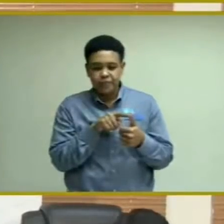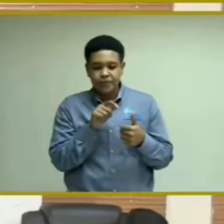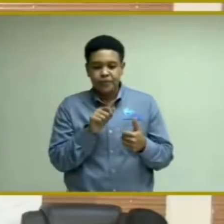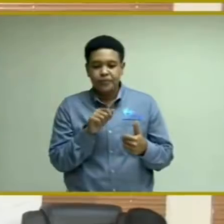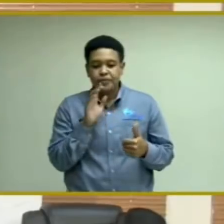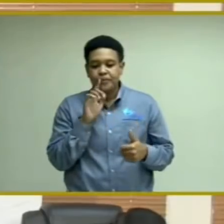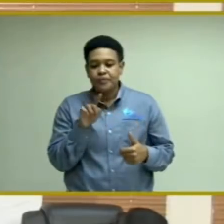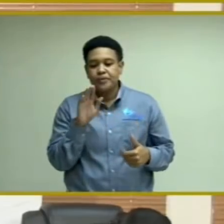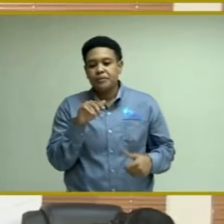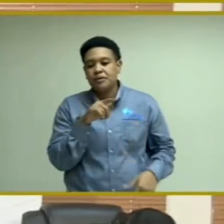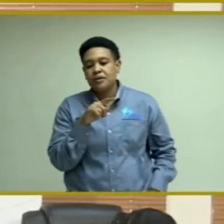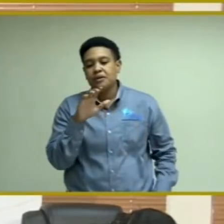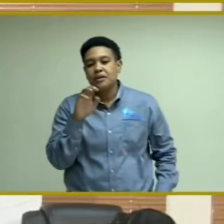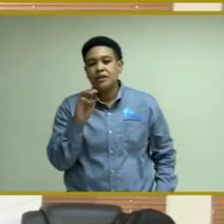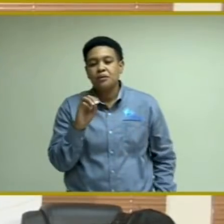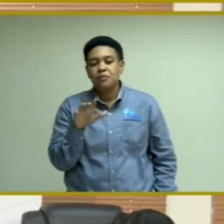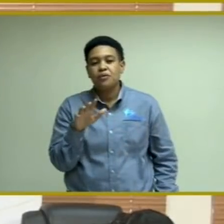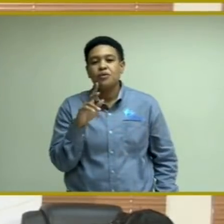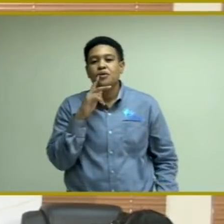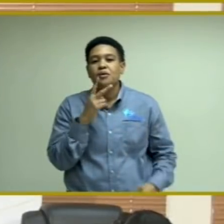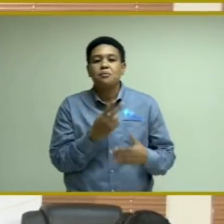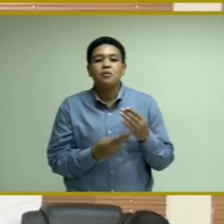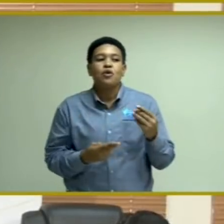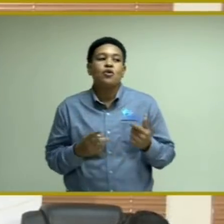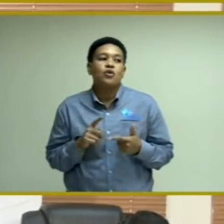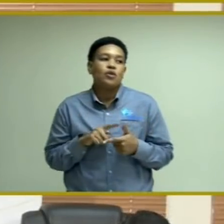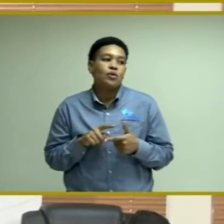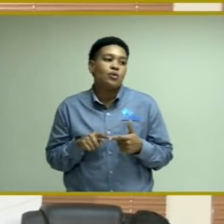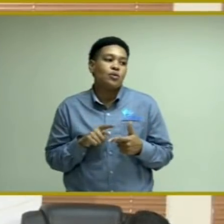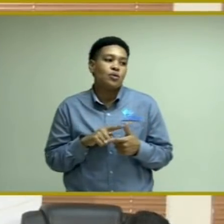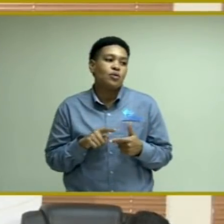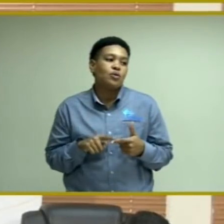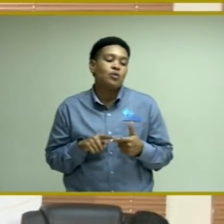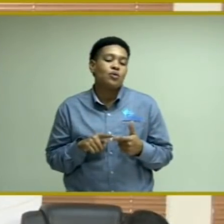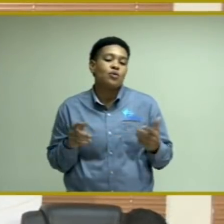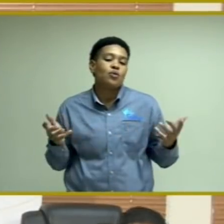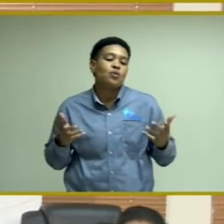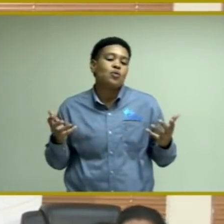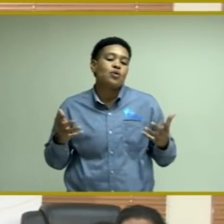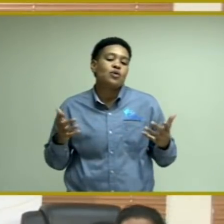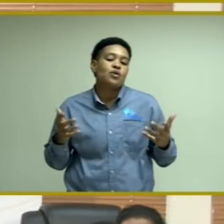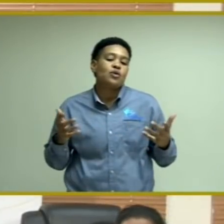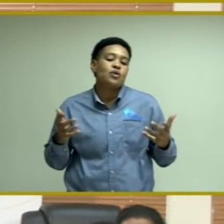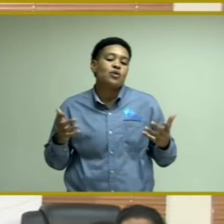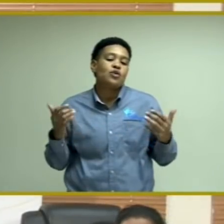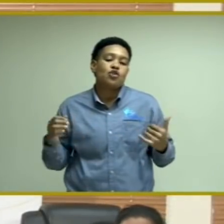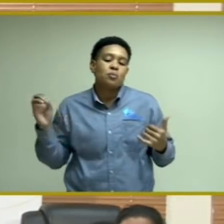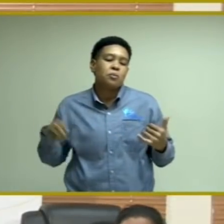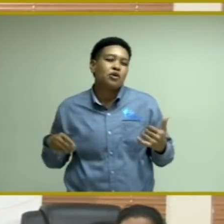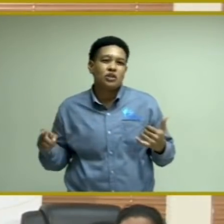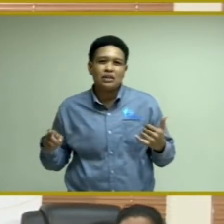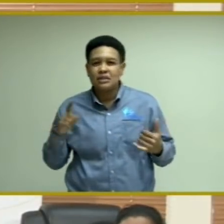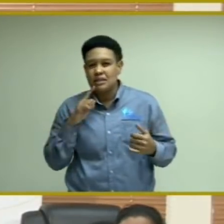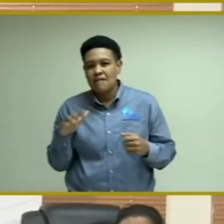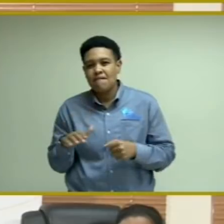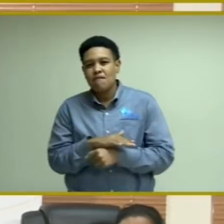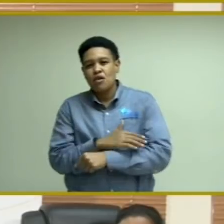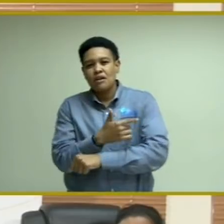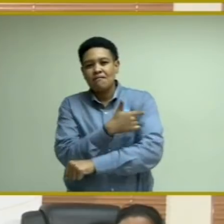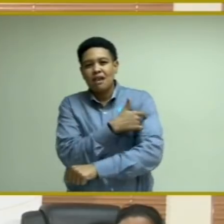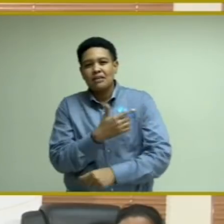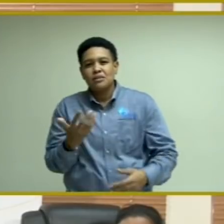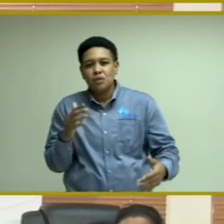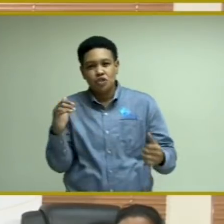taken by the CMO on both, but what is the current percentage of the fully